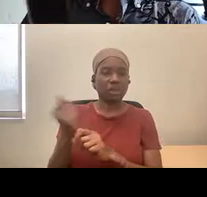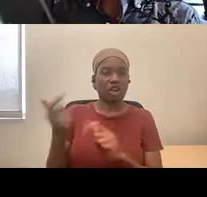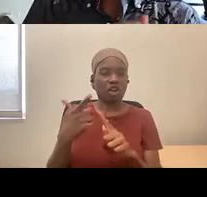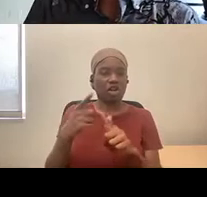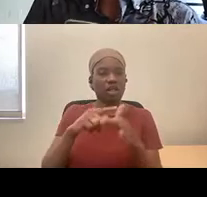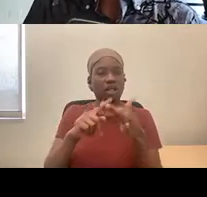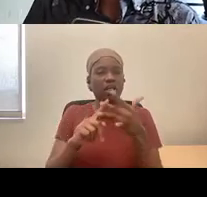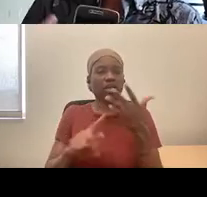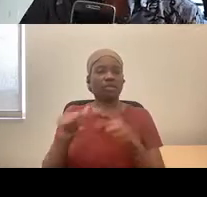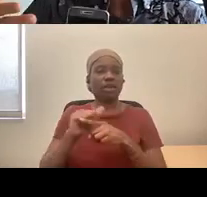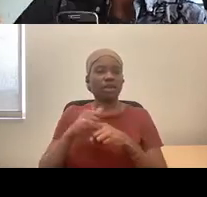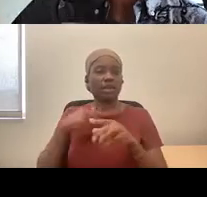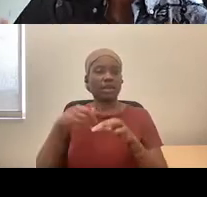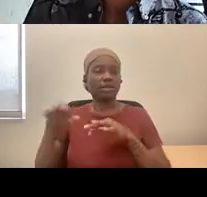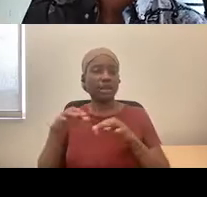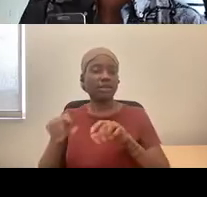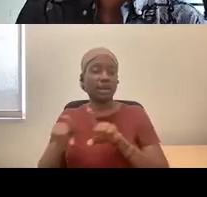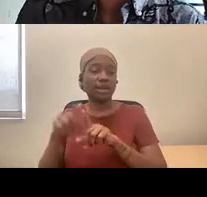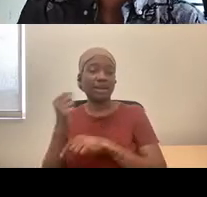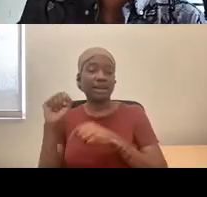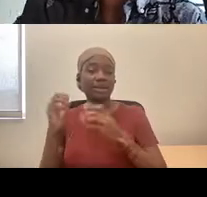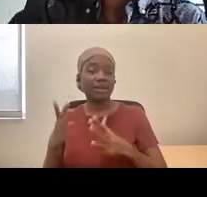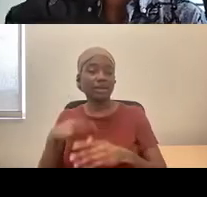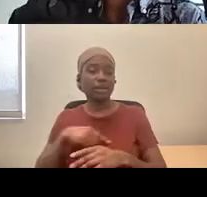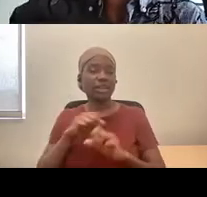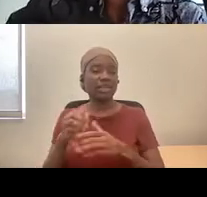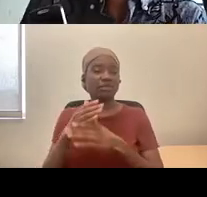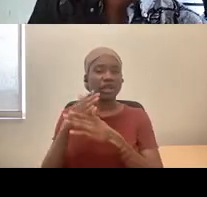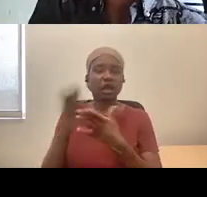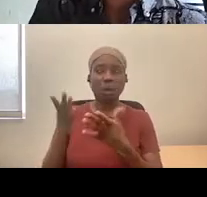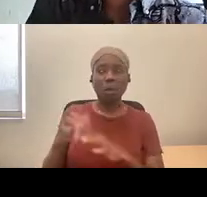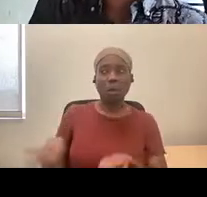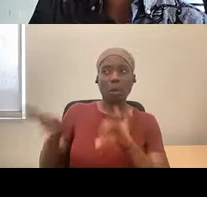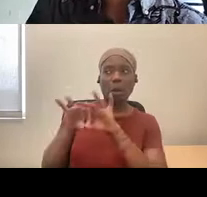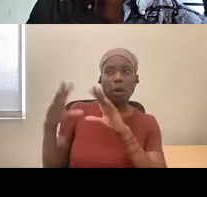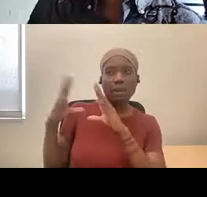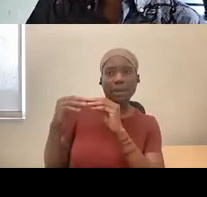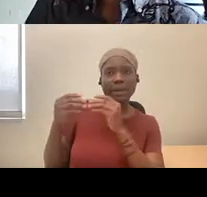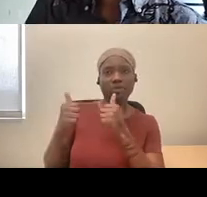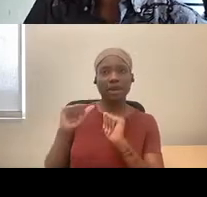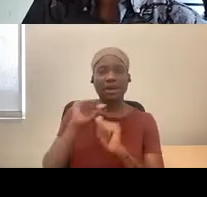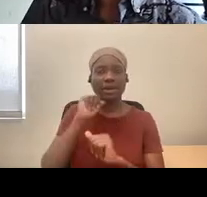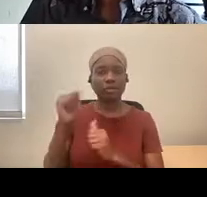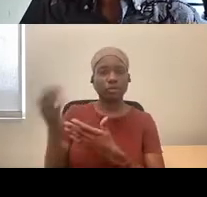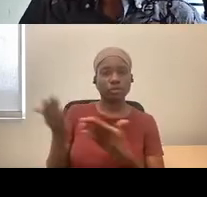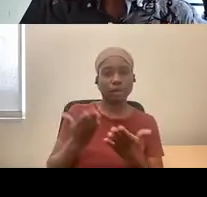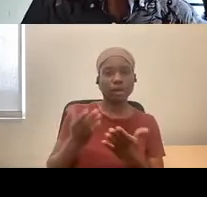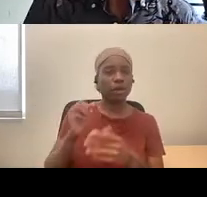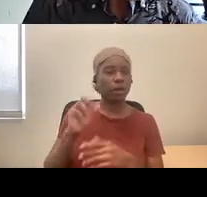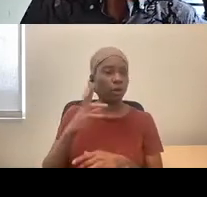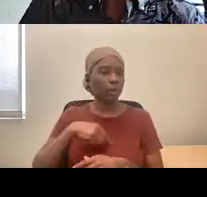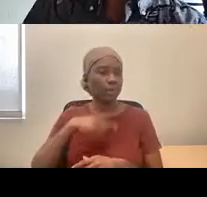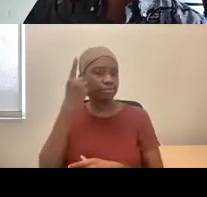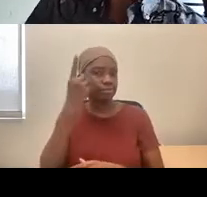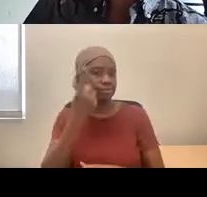we even can share like, oh, but actually sometimes when there's a really important meeting, we do try not to bring it or we do think about it. But I